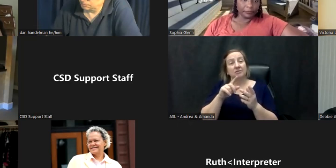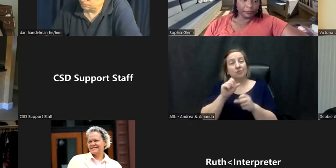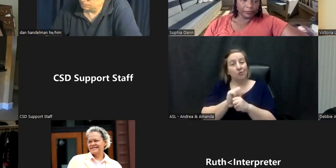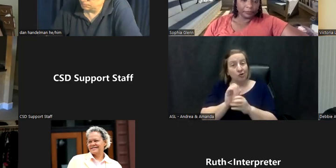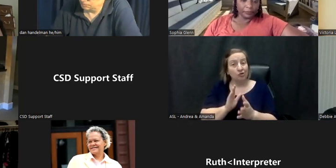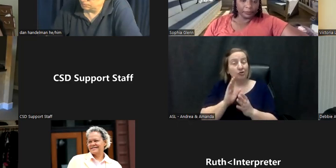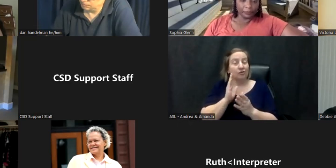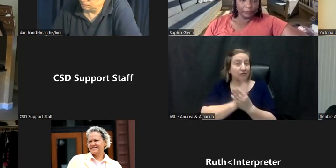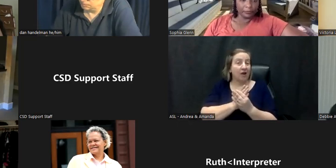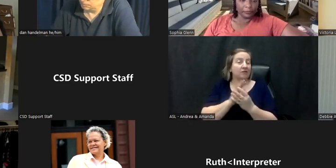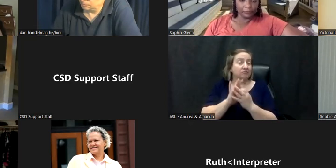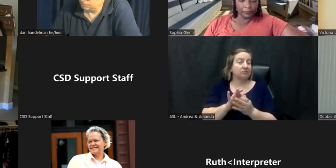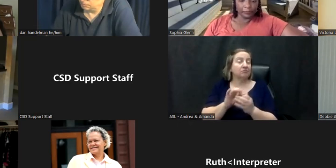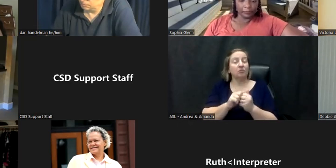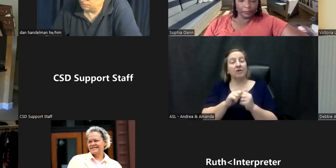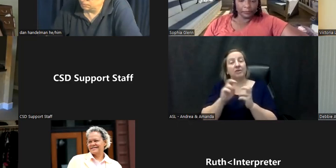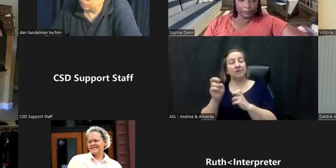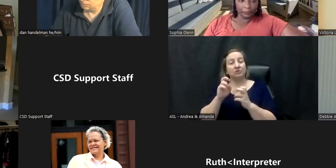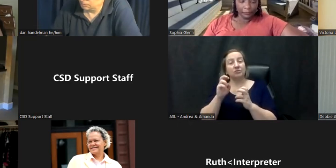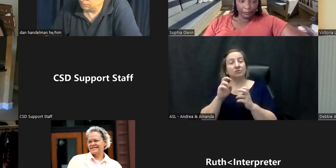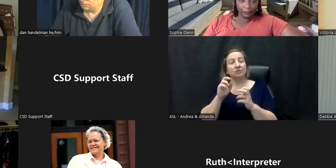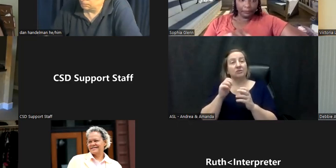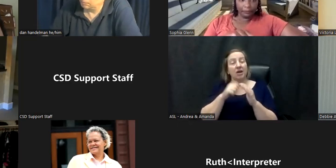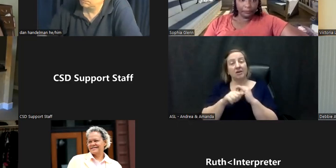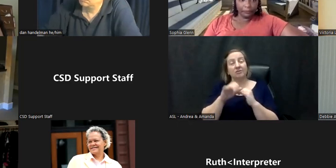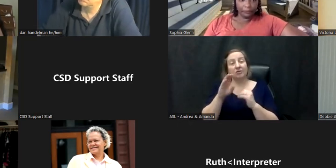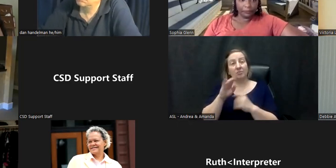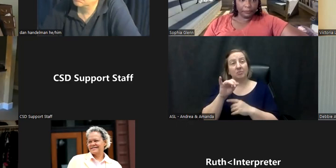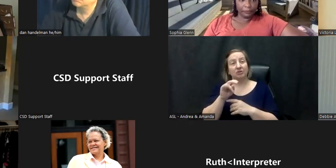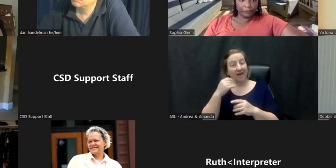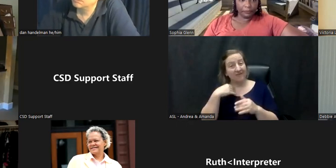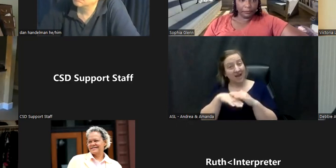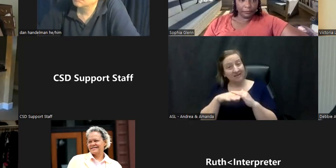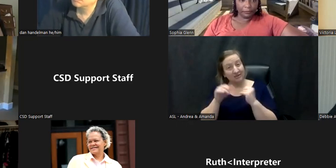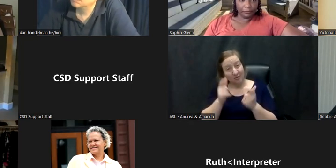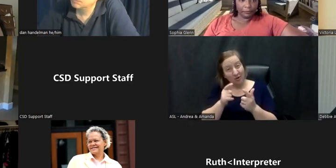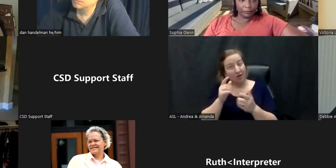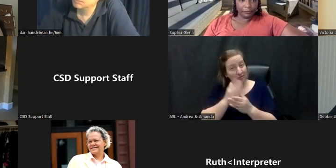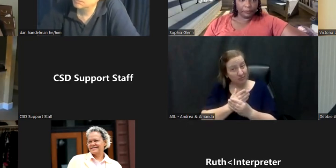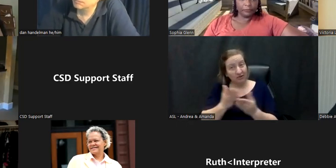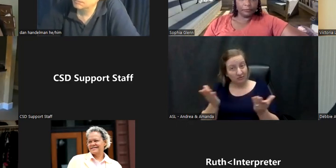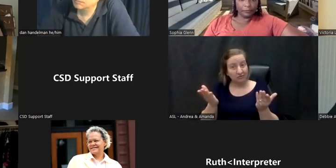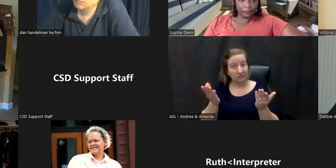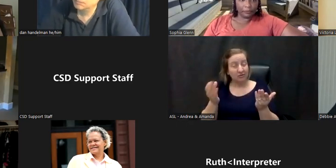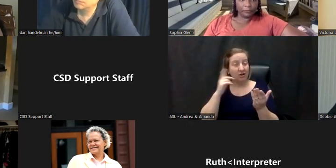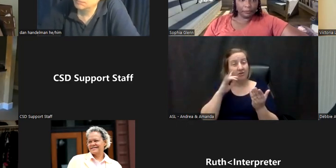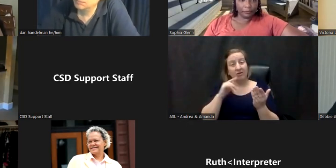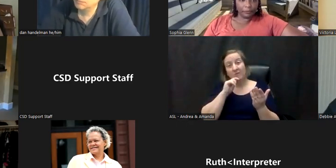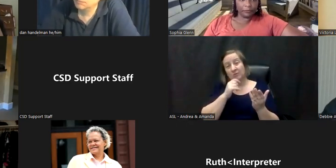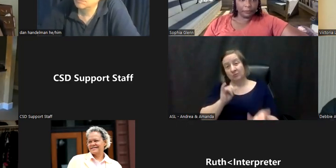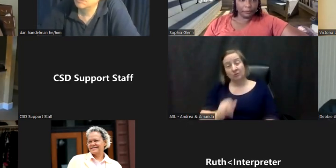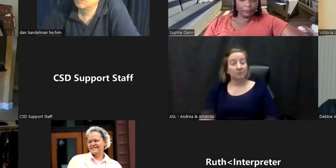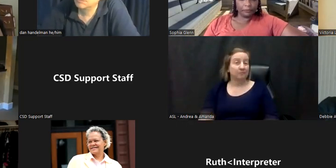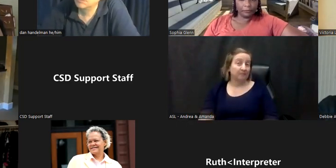records related to matters within the purview of the commission. They have access to all of the records. And I thought that was cool too.